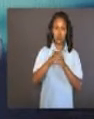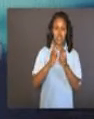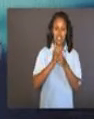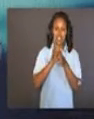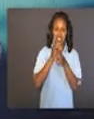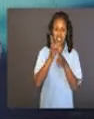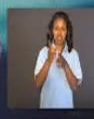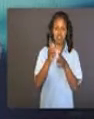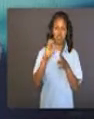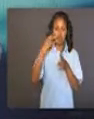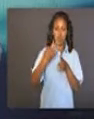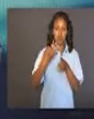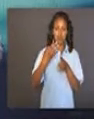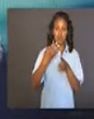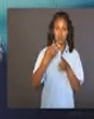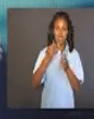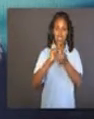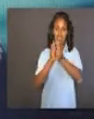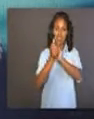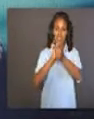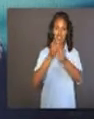series of deflecting plates.